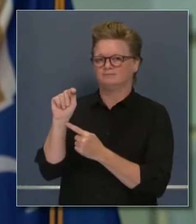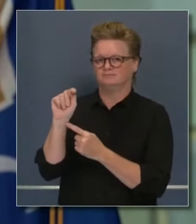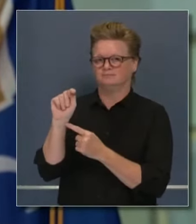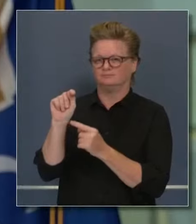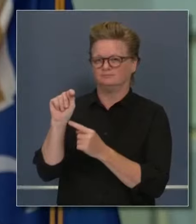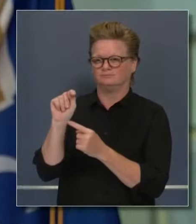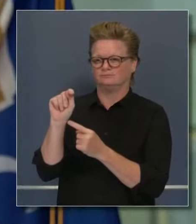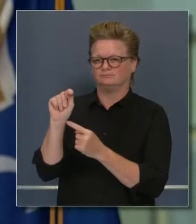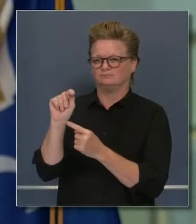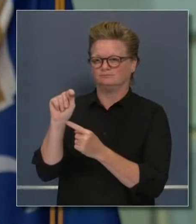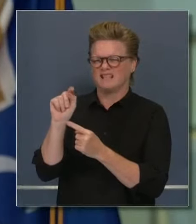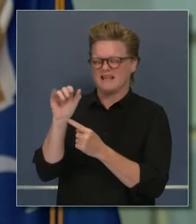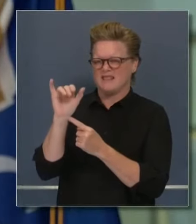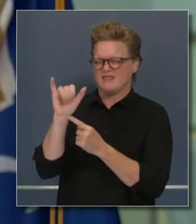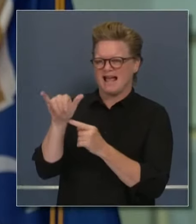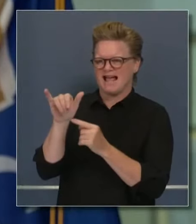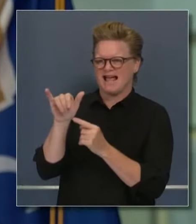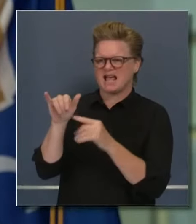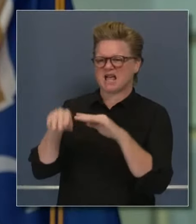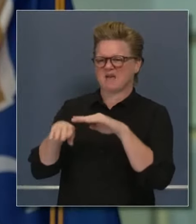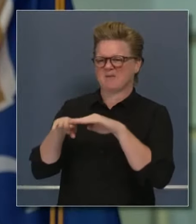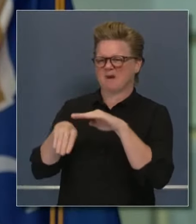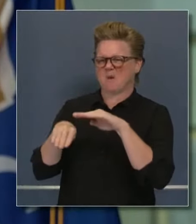around a bit, and we should